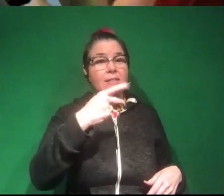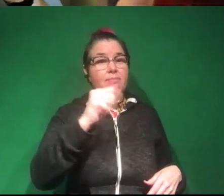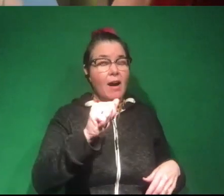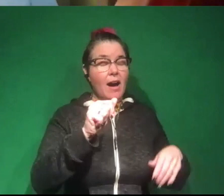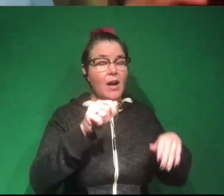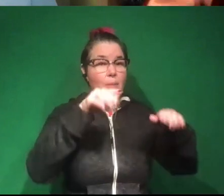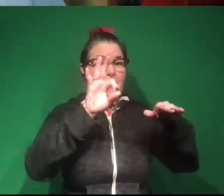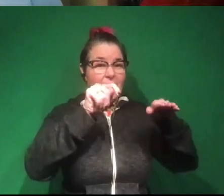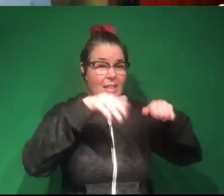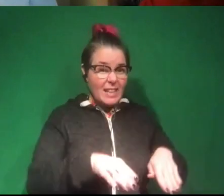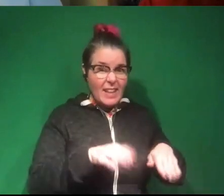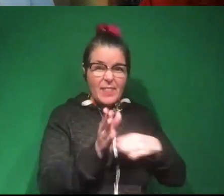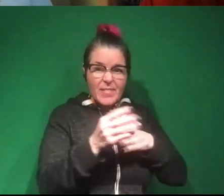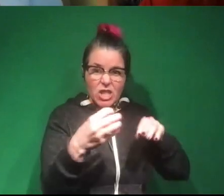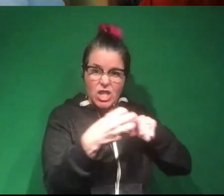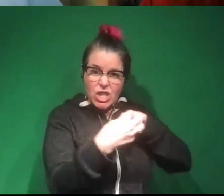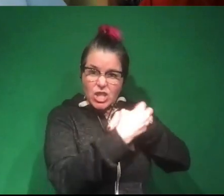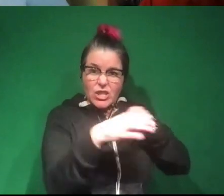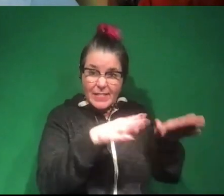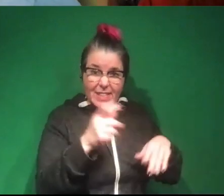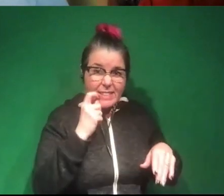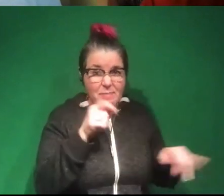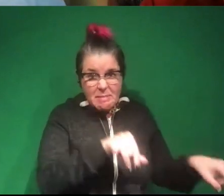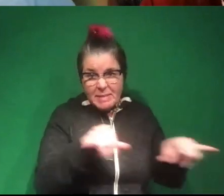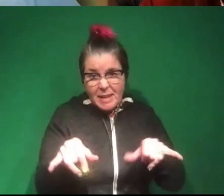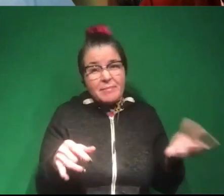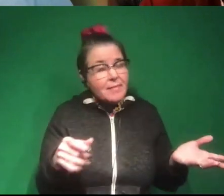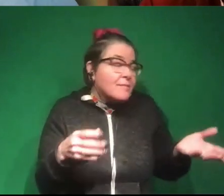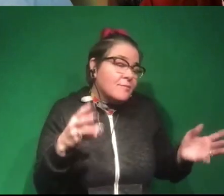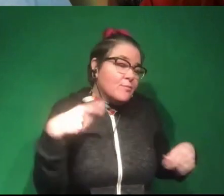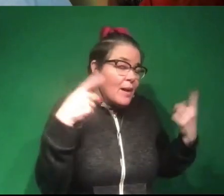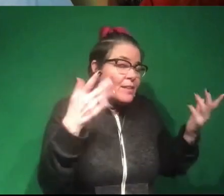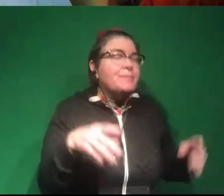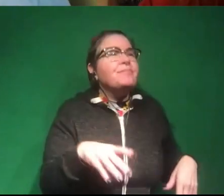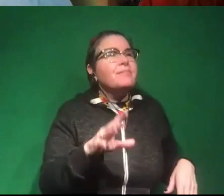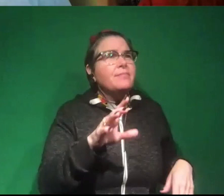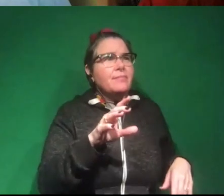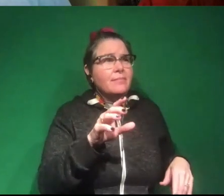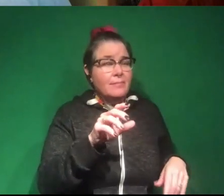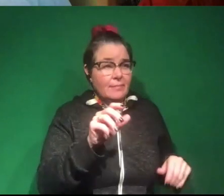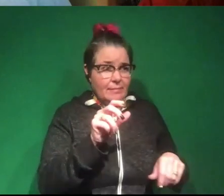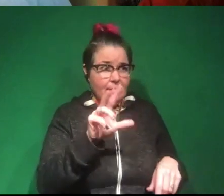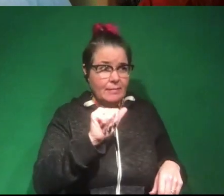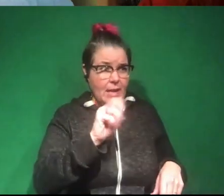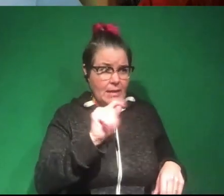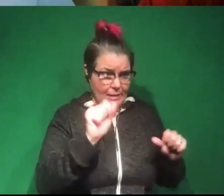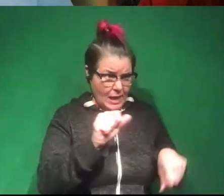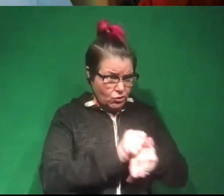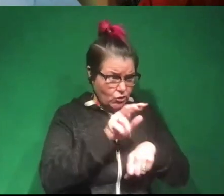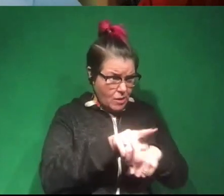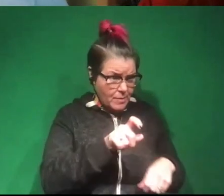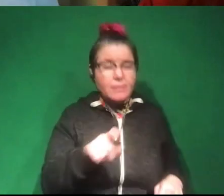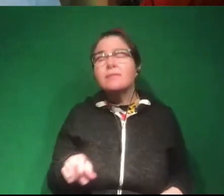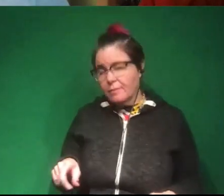the fish eat the dead skin? Yeah. It's wild. Okay. Can ants jump? Ants can